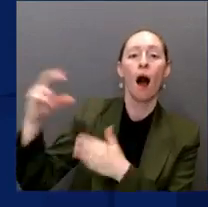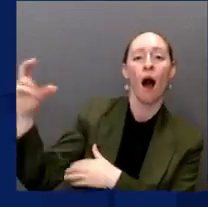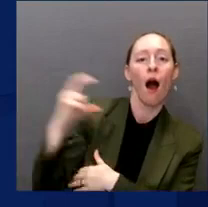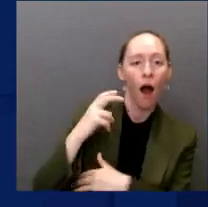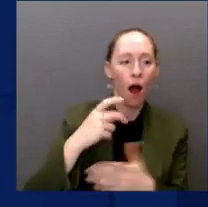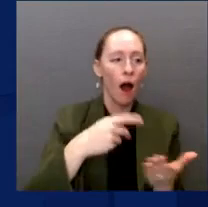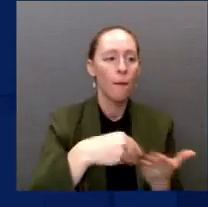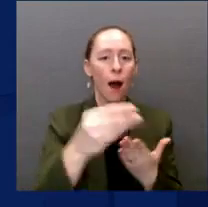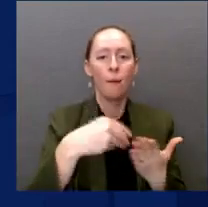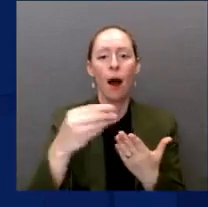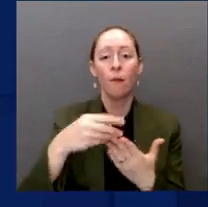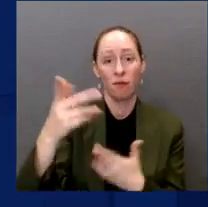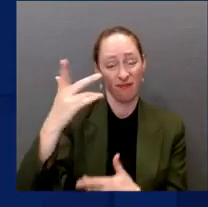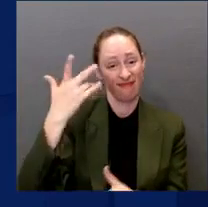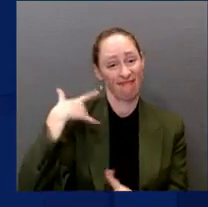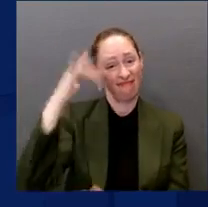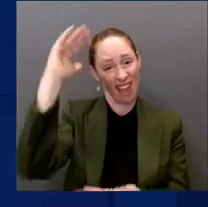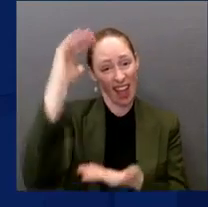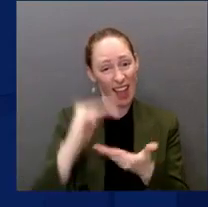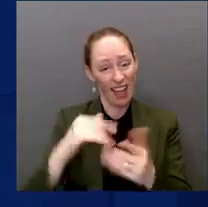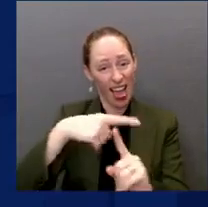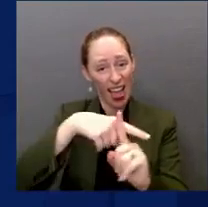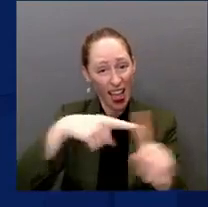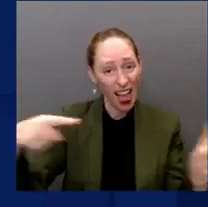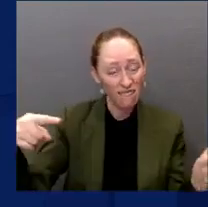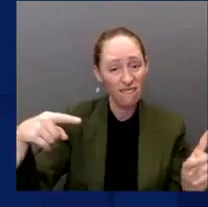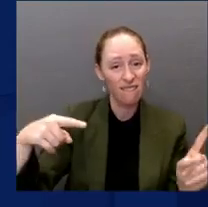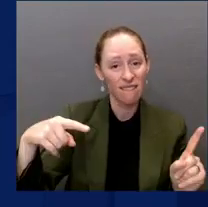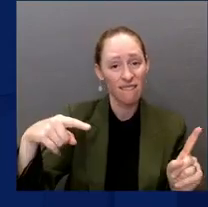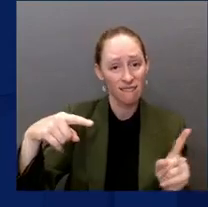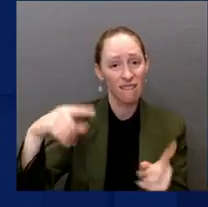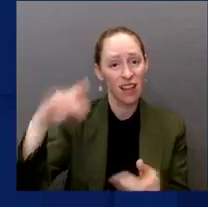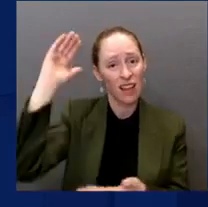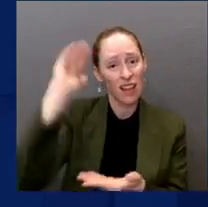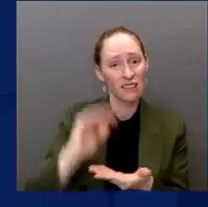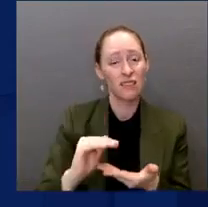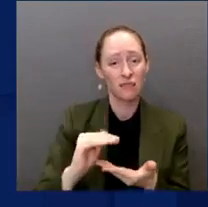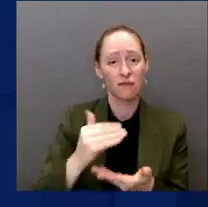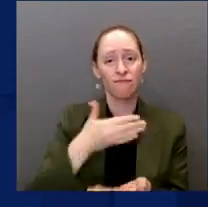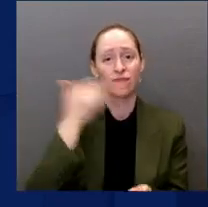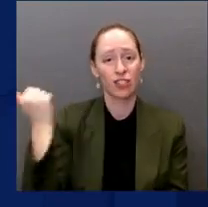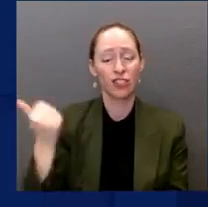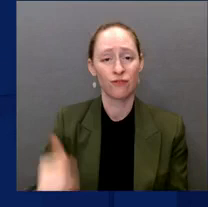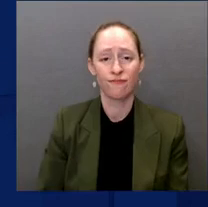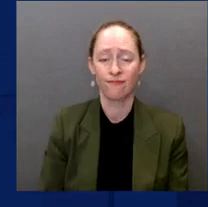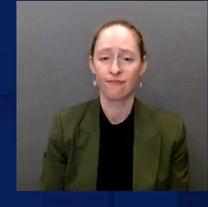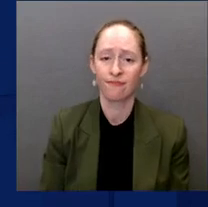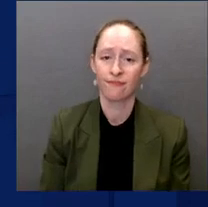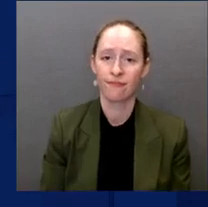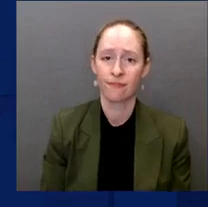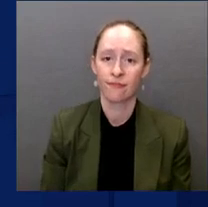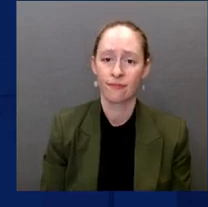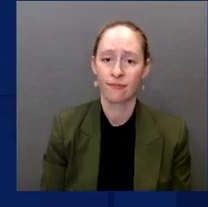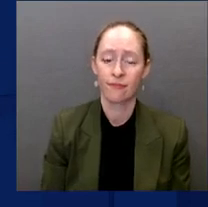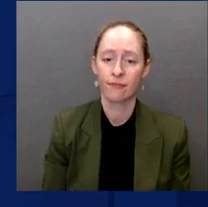And it cut food insecurity for families by 26%. Look,